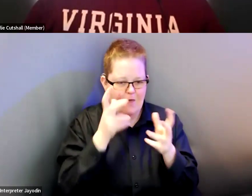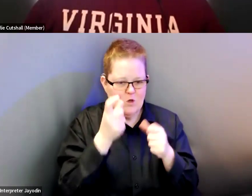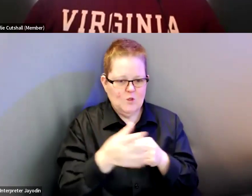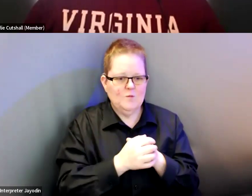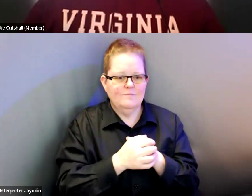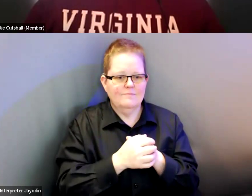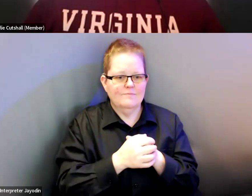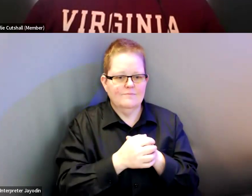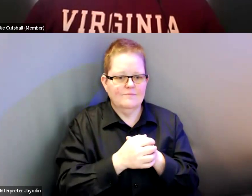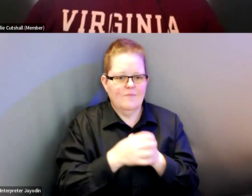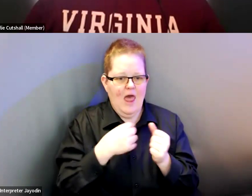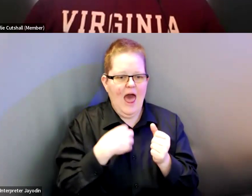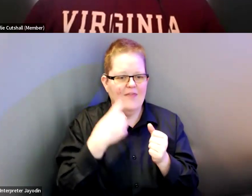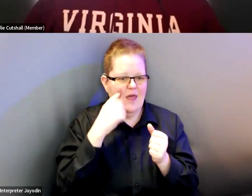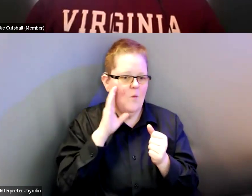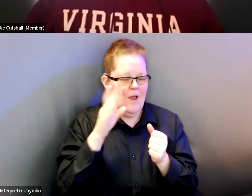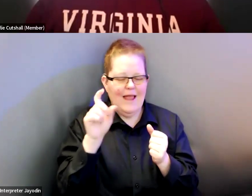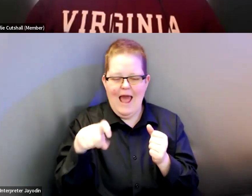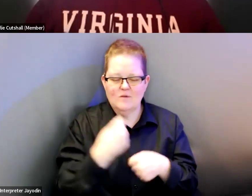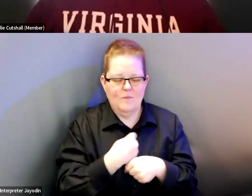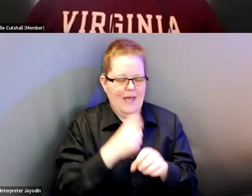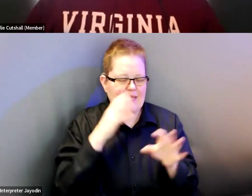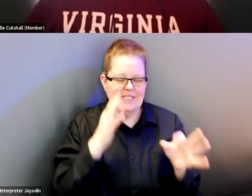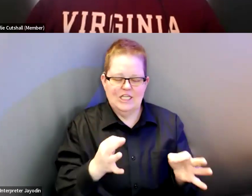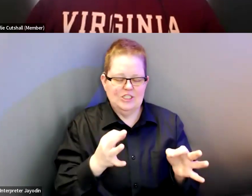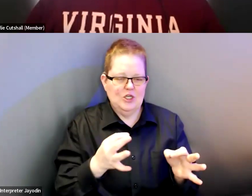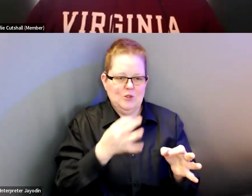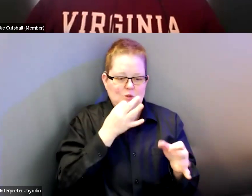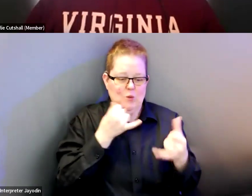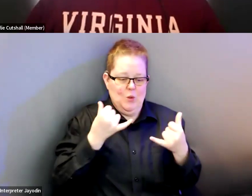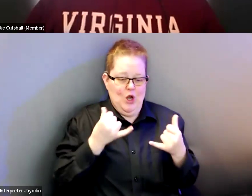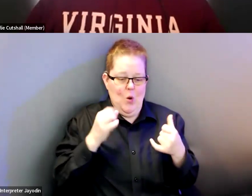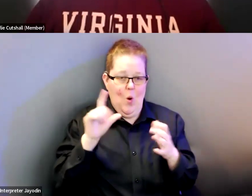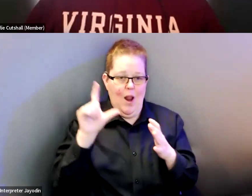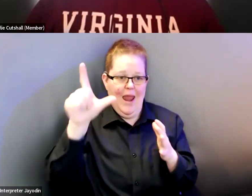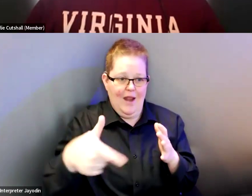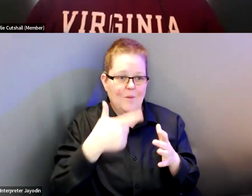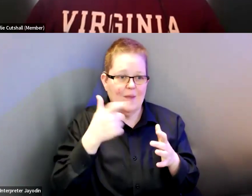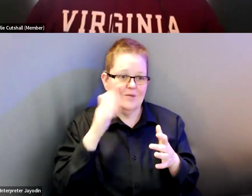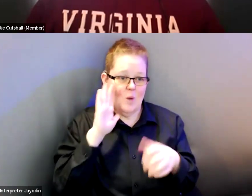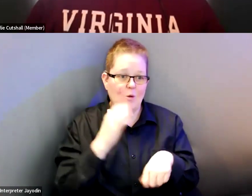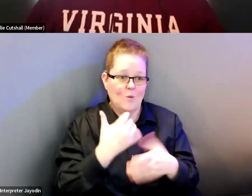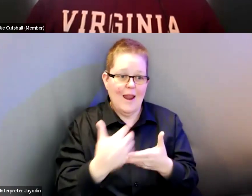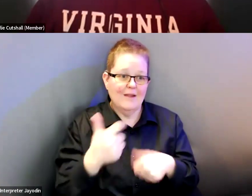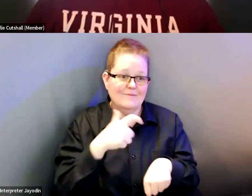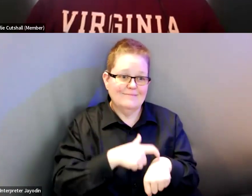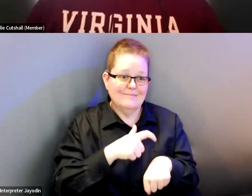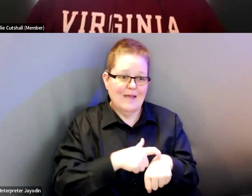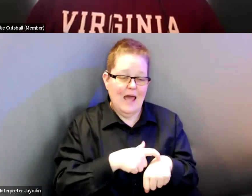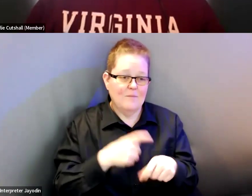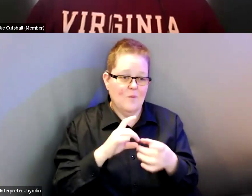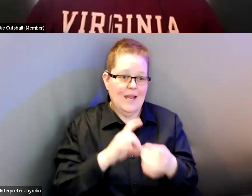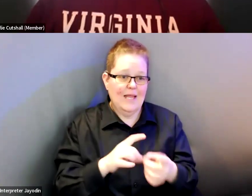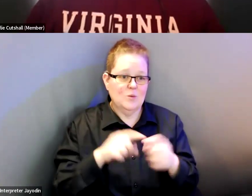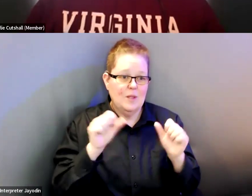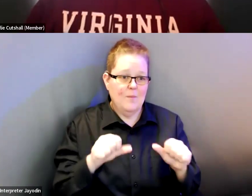I think that we're going to have to make that decision sooner or later, because we're going to run out of runway in terms of the ability to have people to